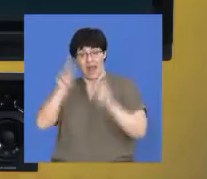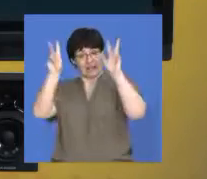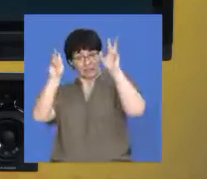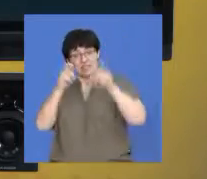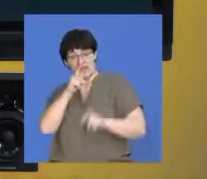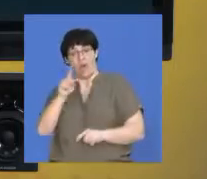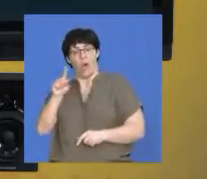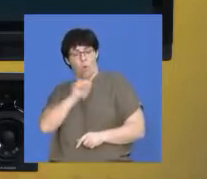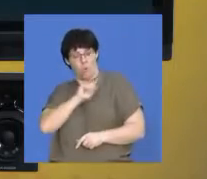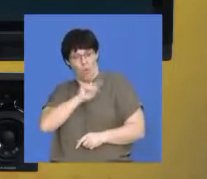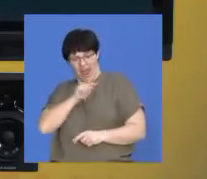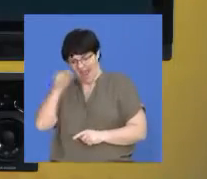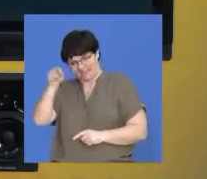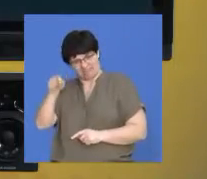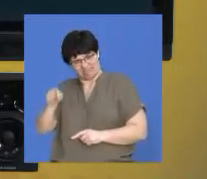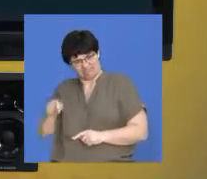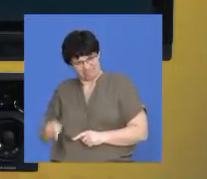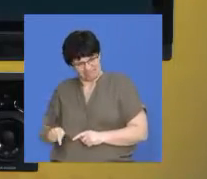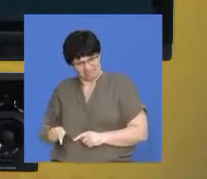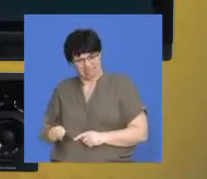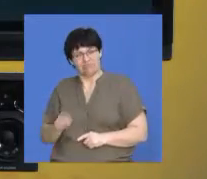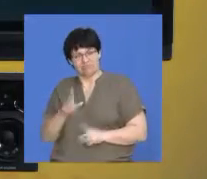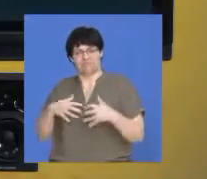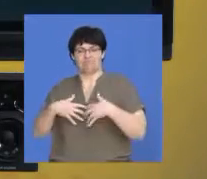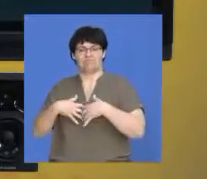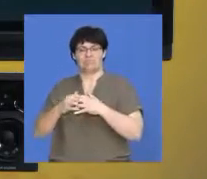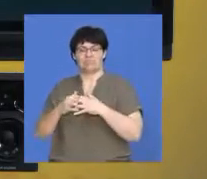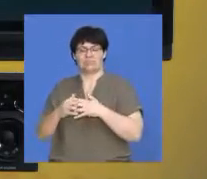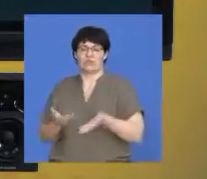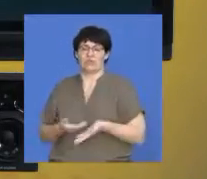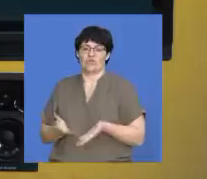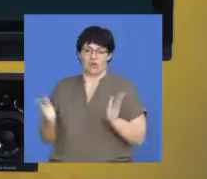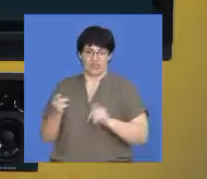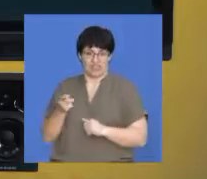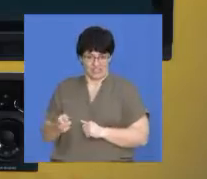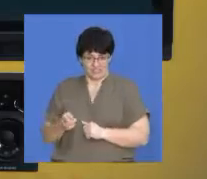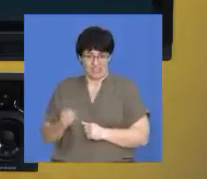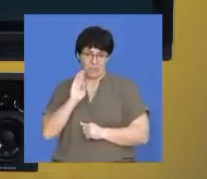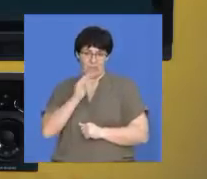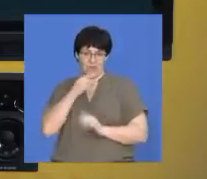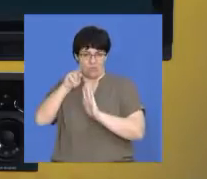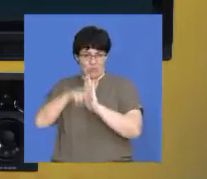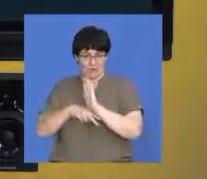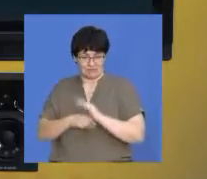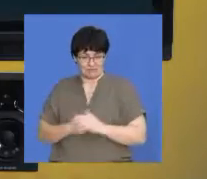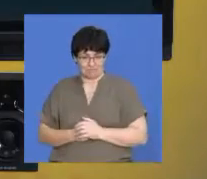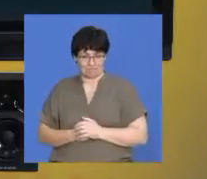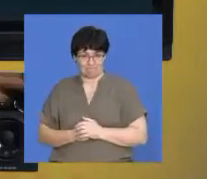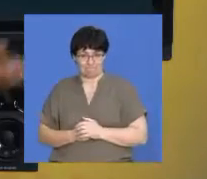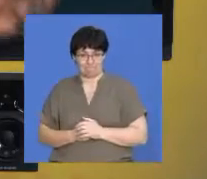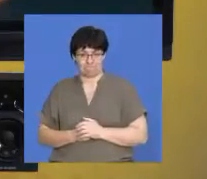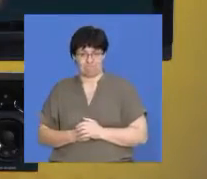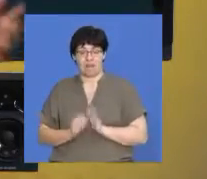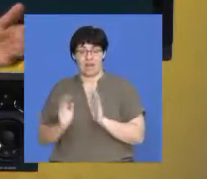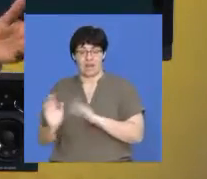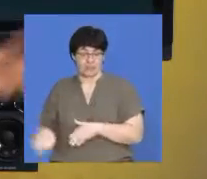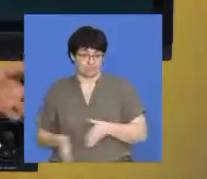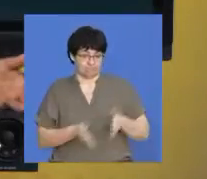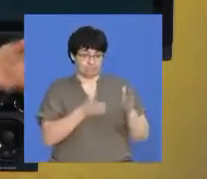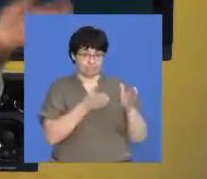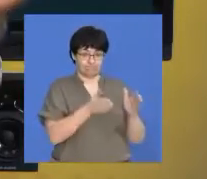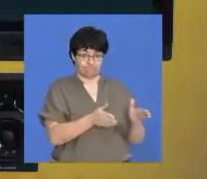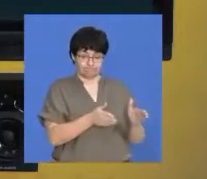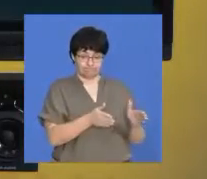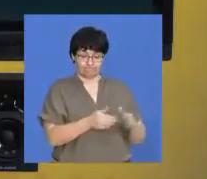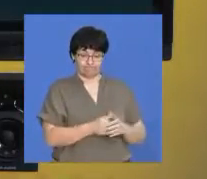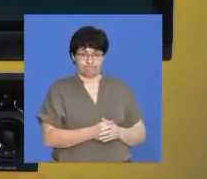was about the reasons why the Black Panther Party launched its breakfast program. And then we moved on